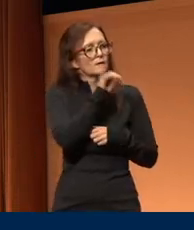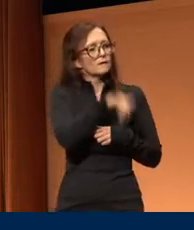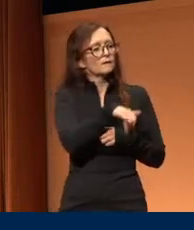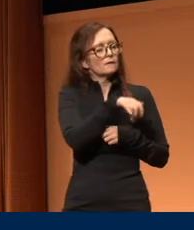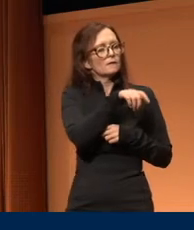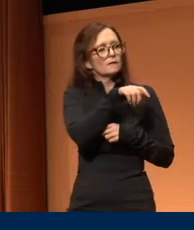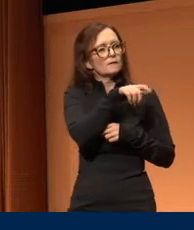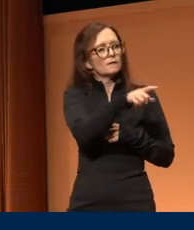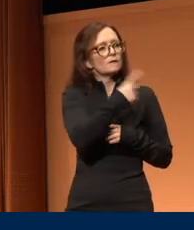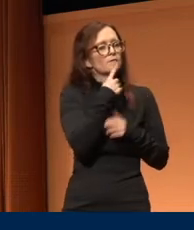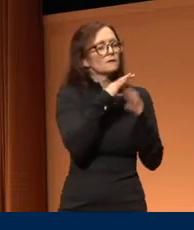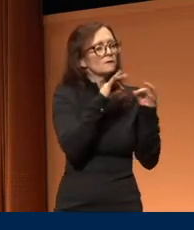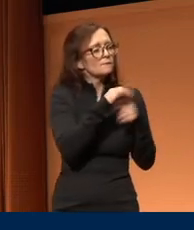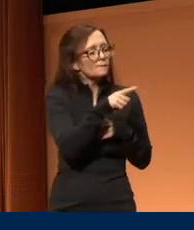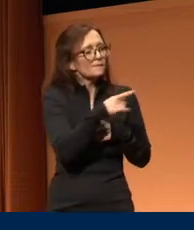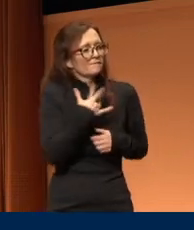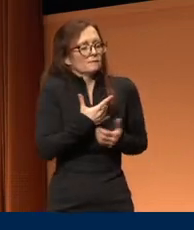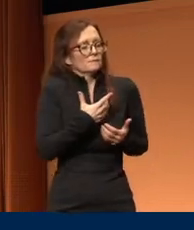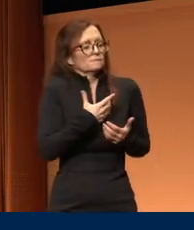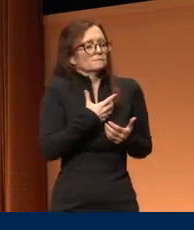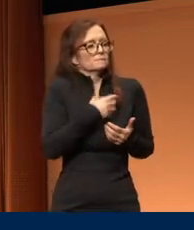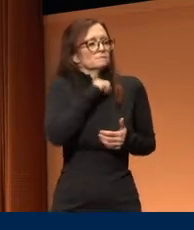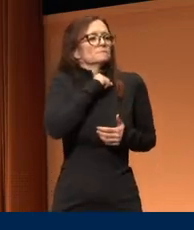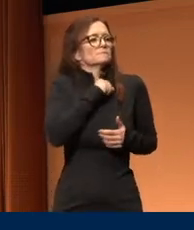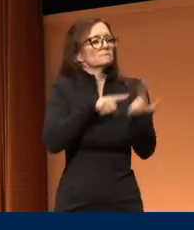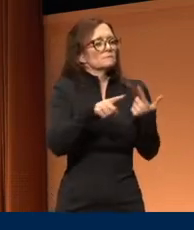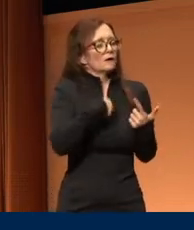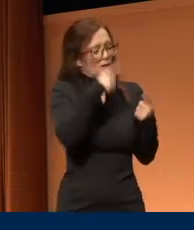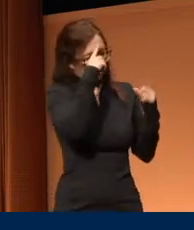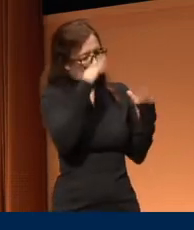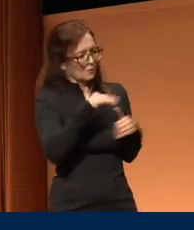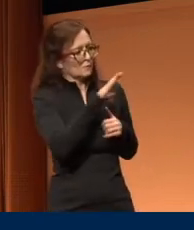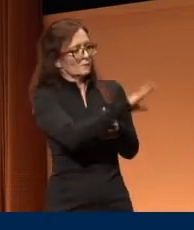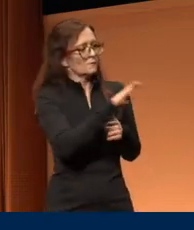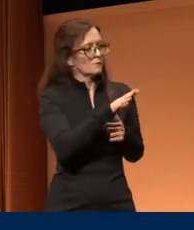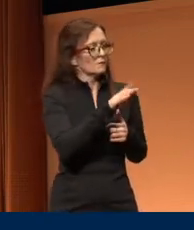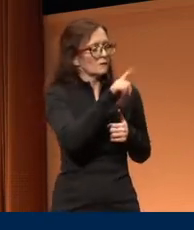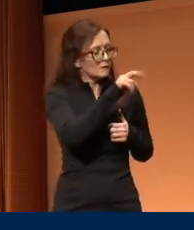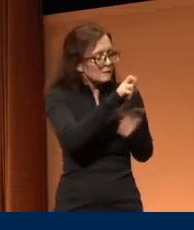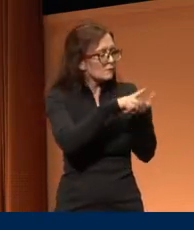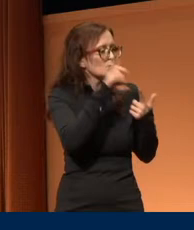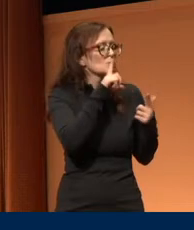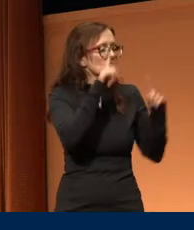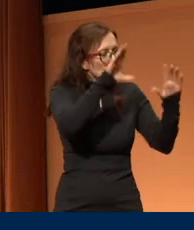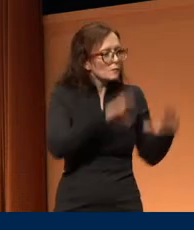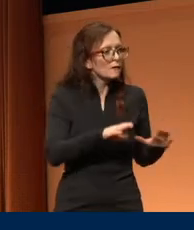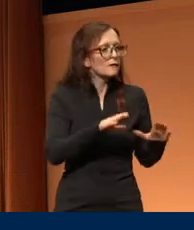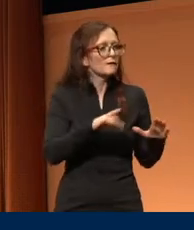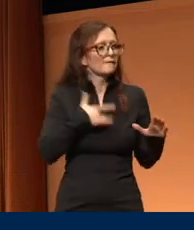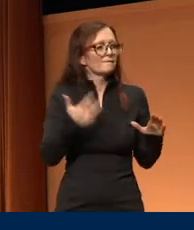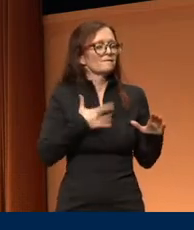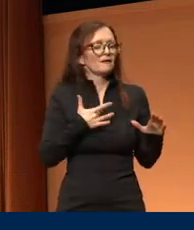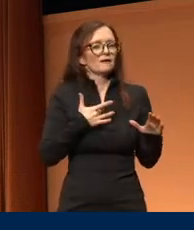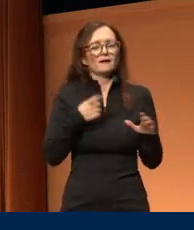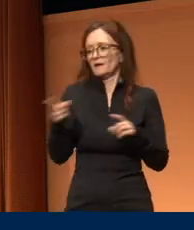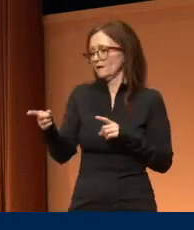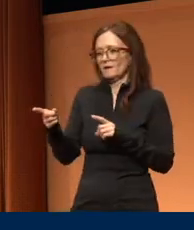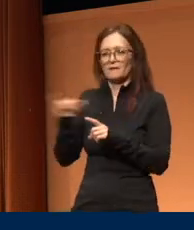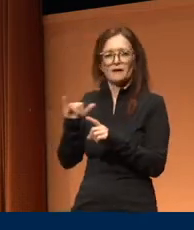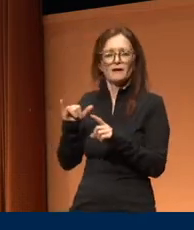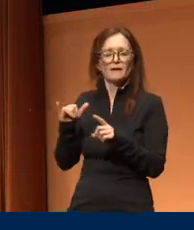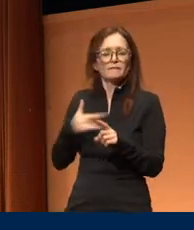Thomas. She sounded choked up. Thomas, I hope your blonde hair will turn a lovely gray. The whole room felt electric and